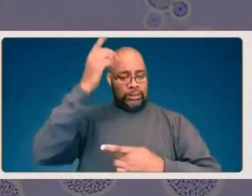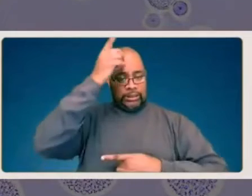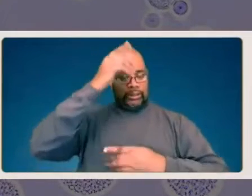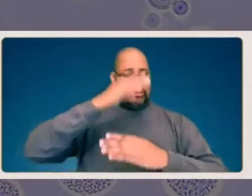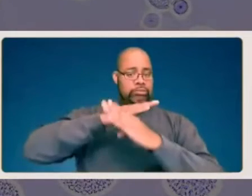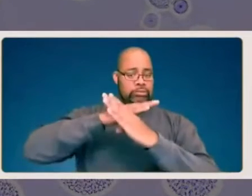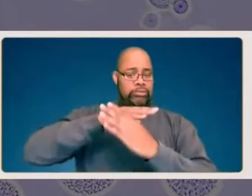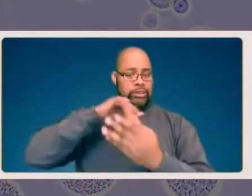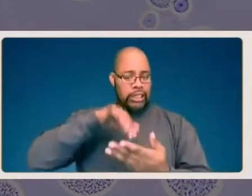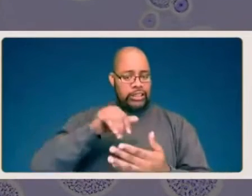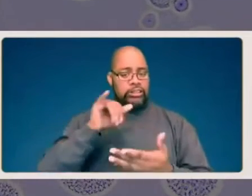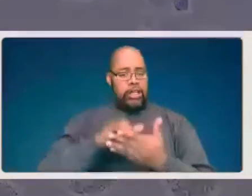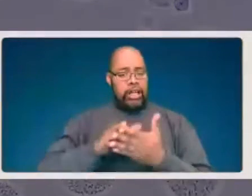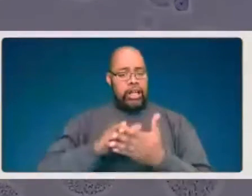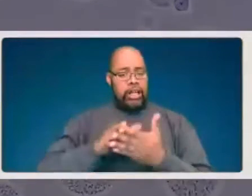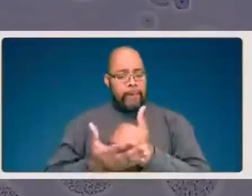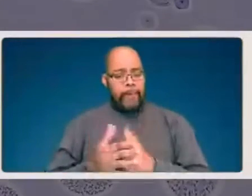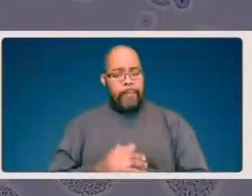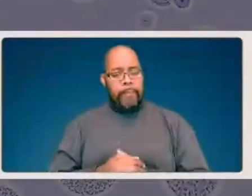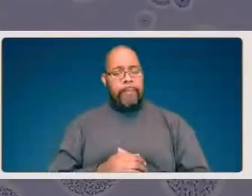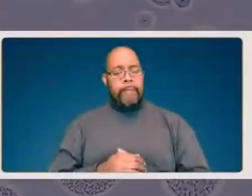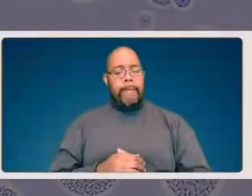studies will help